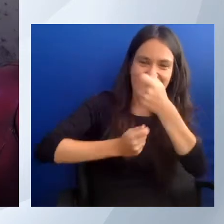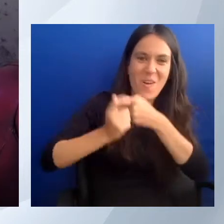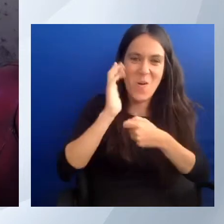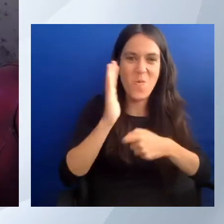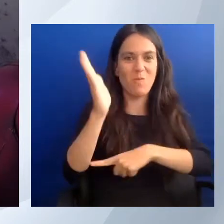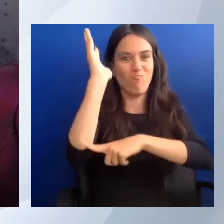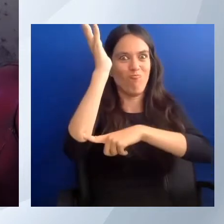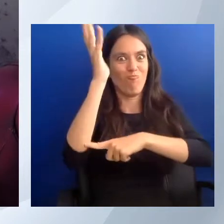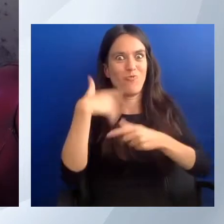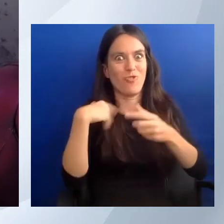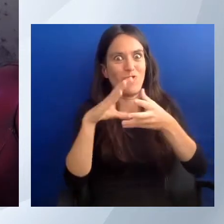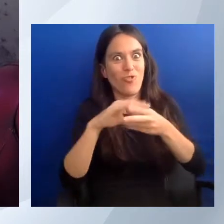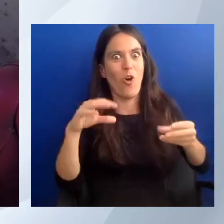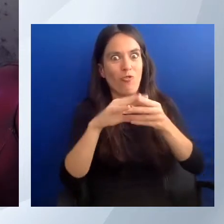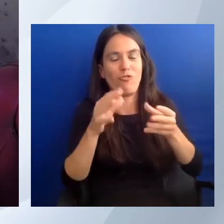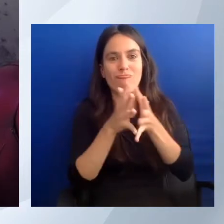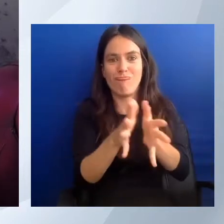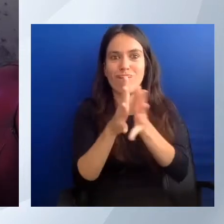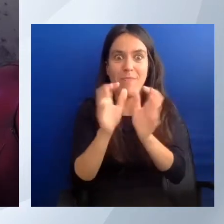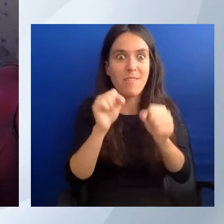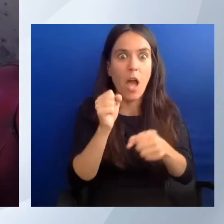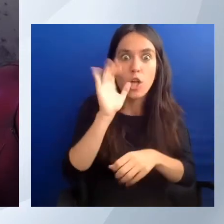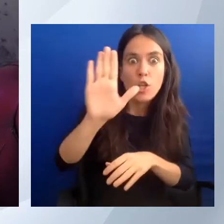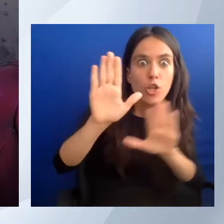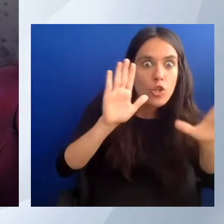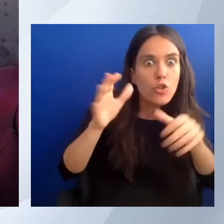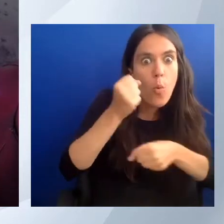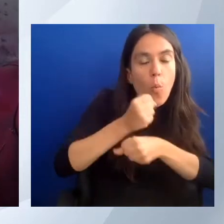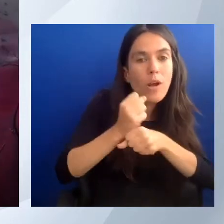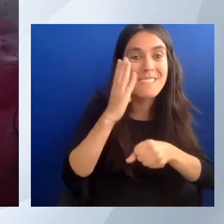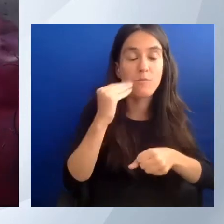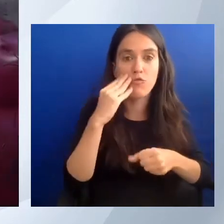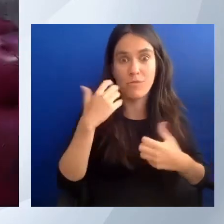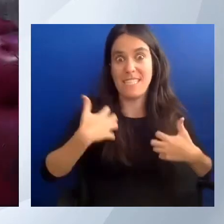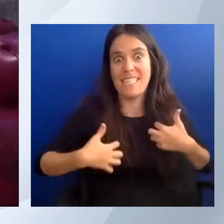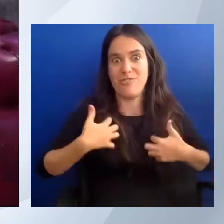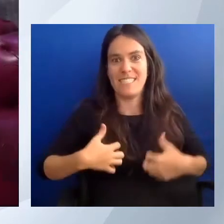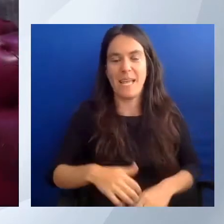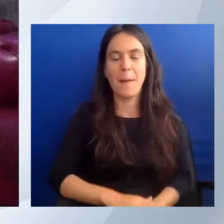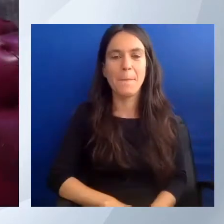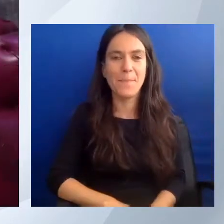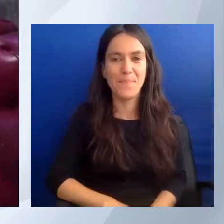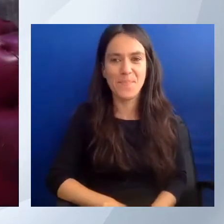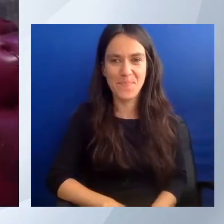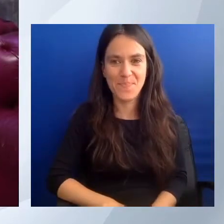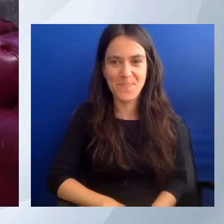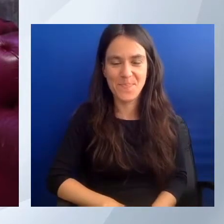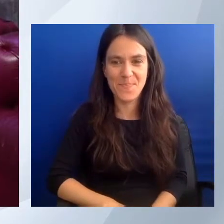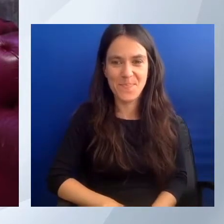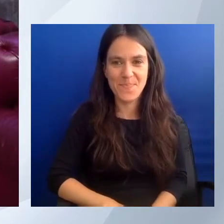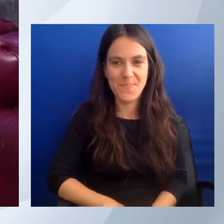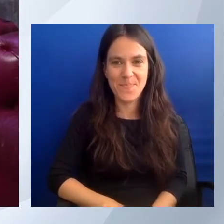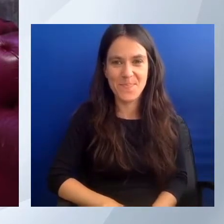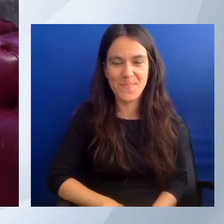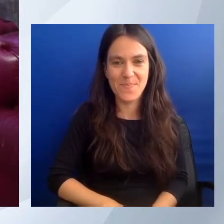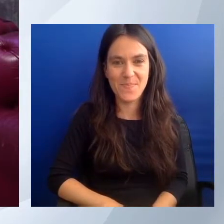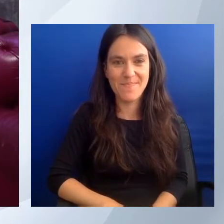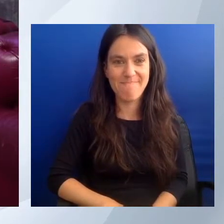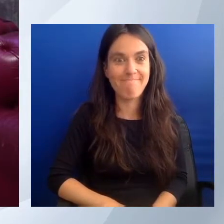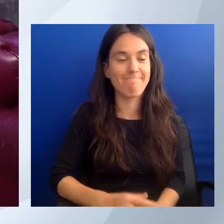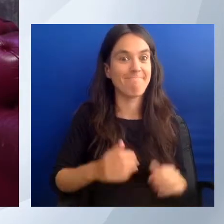from what you've done in your work. Yeah. Okay, cool. Well, can you tell me a bit about your session, which